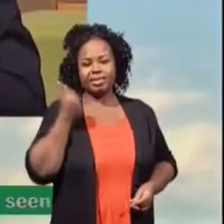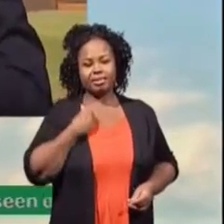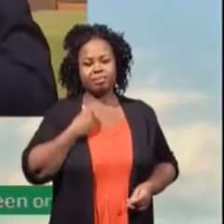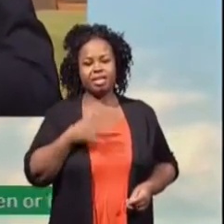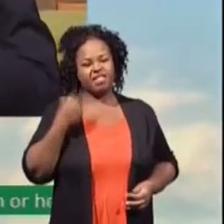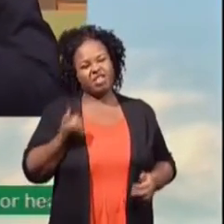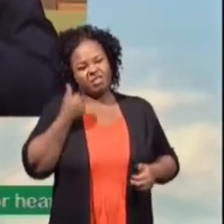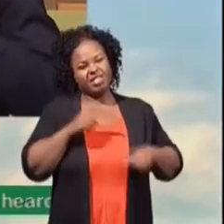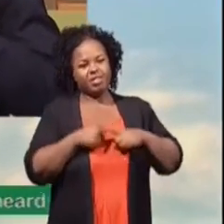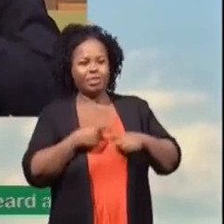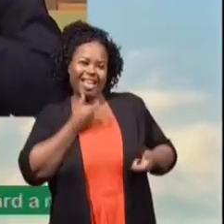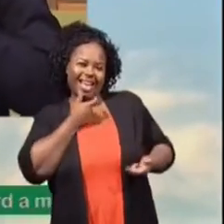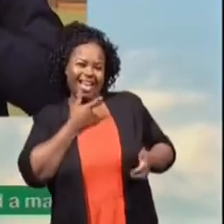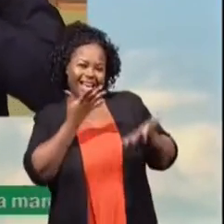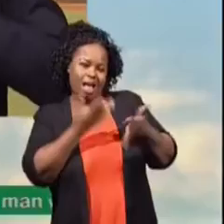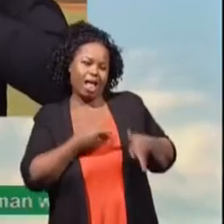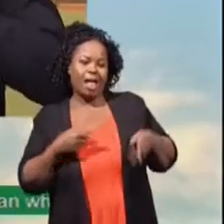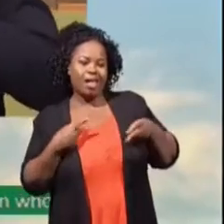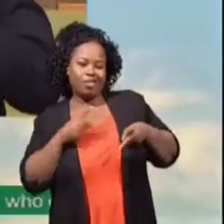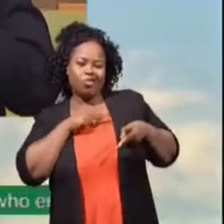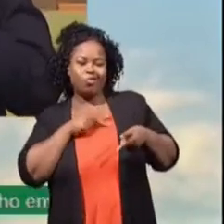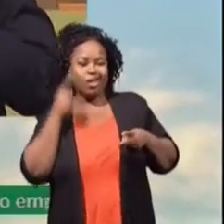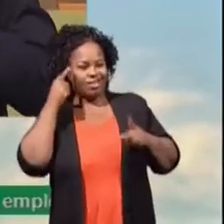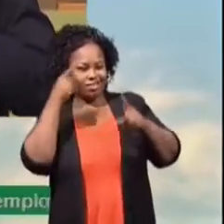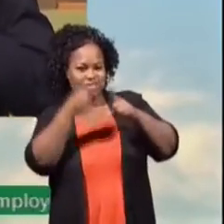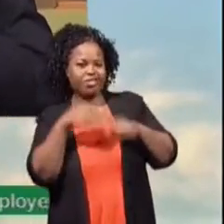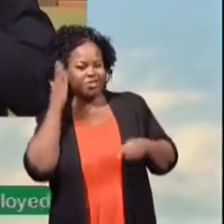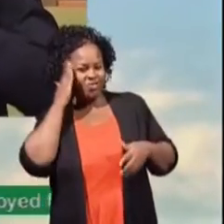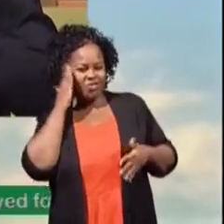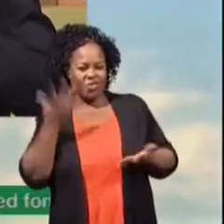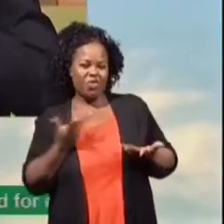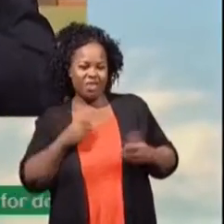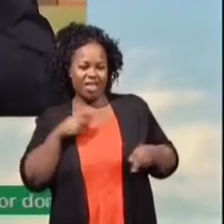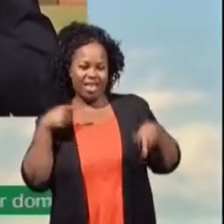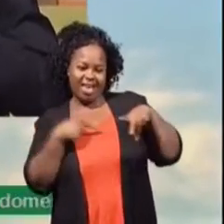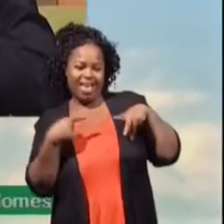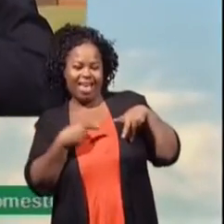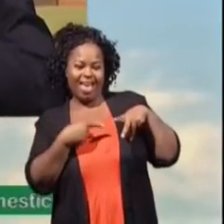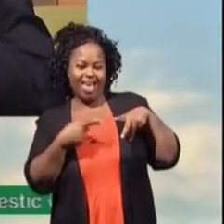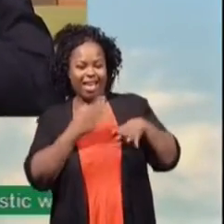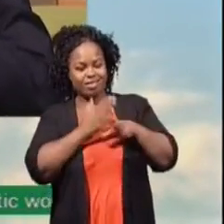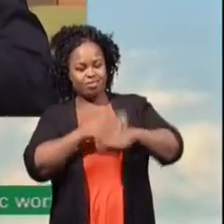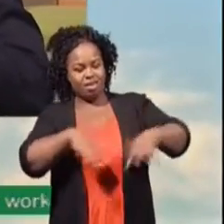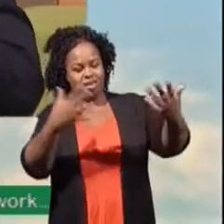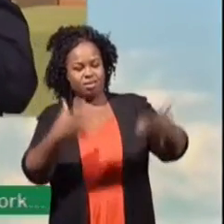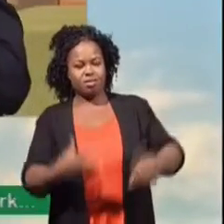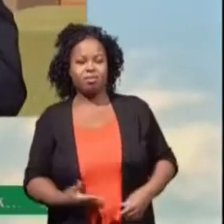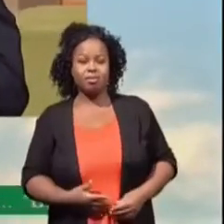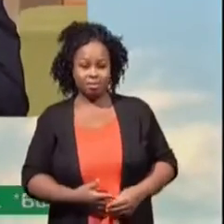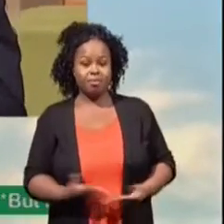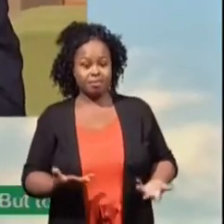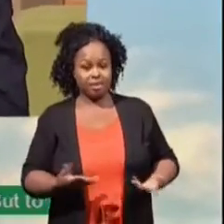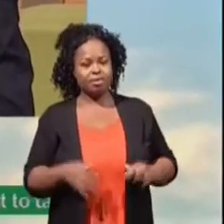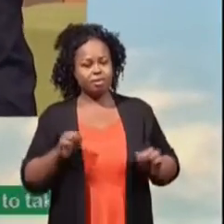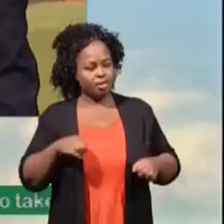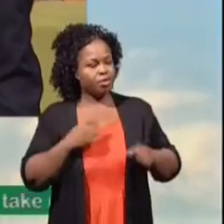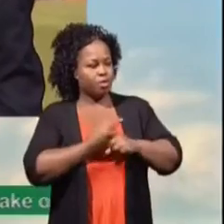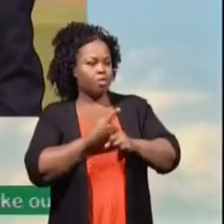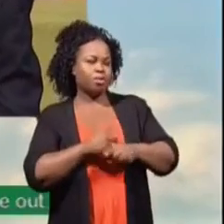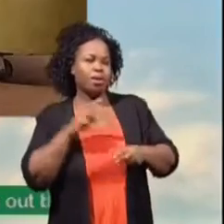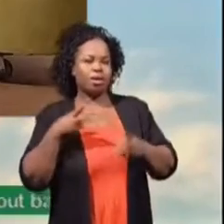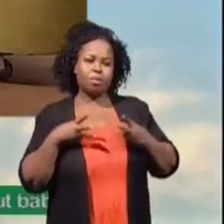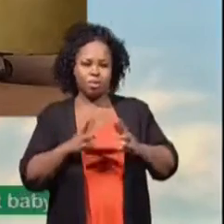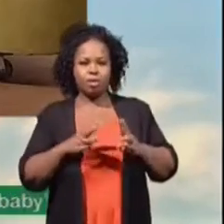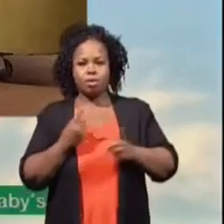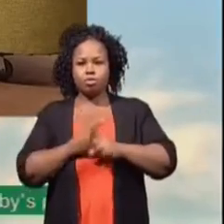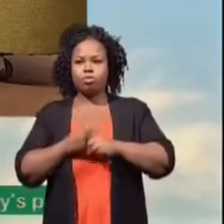best. And I have a good excuse. It is the intention. What's it? What cover? I spy. I just thought that counts. Also, there's